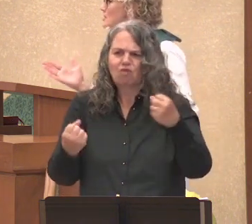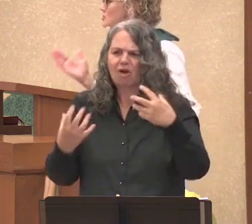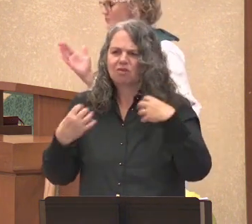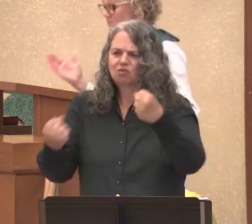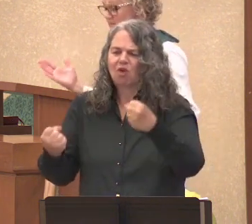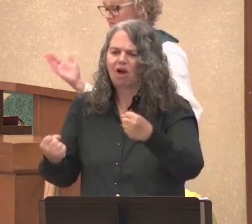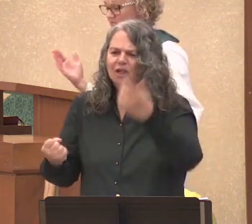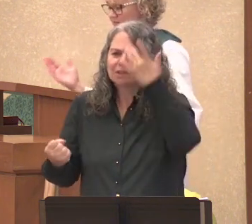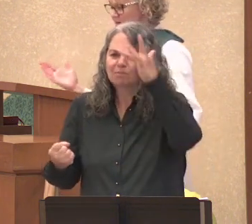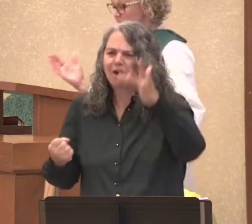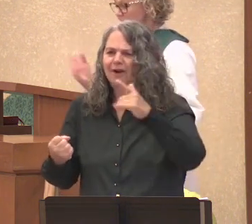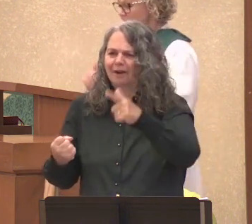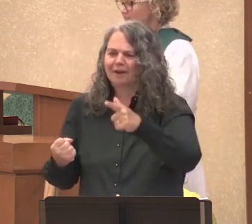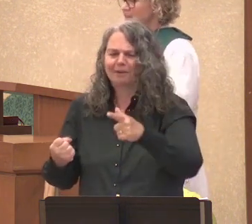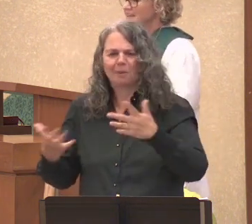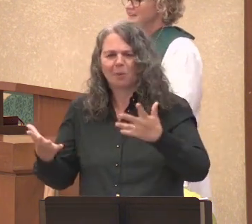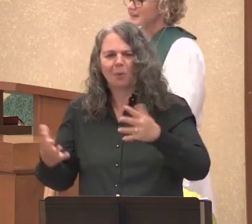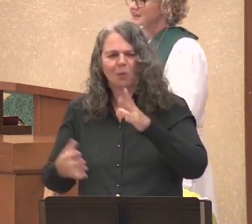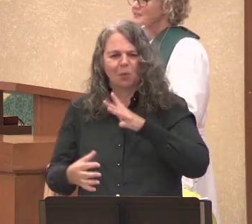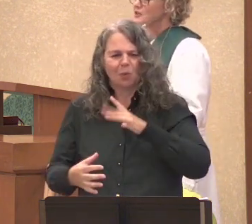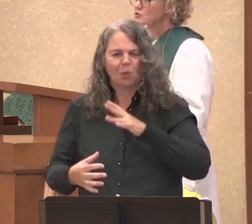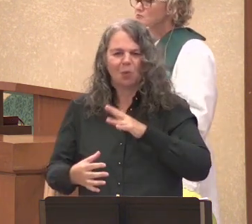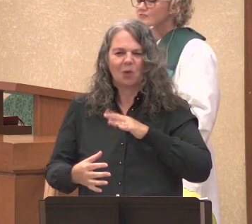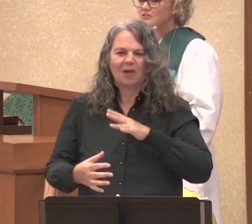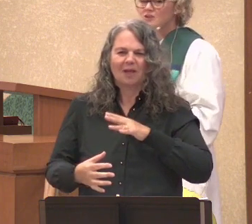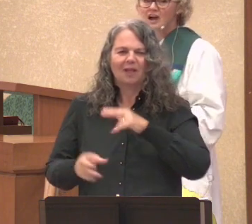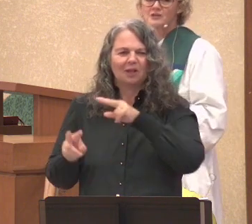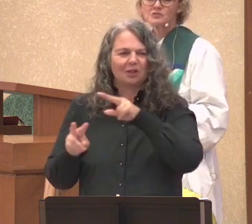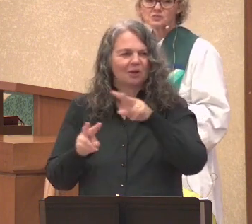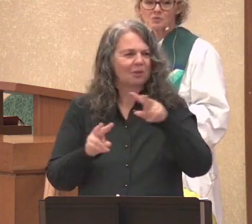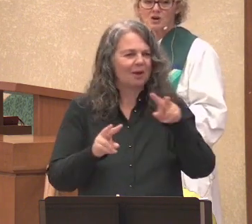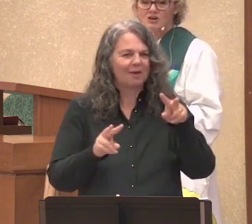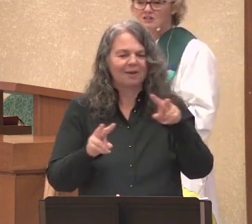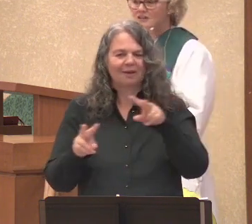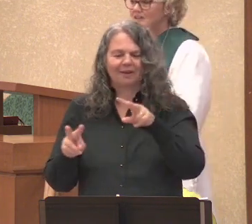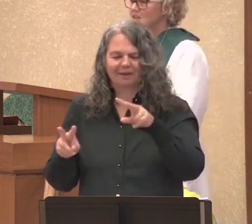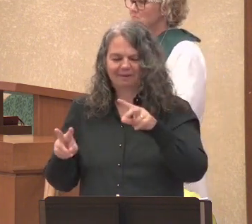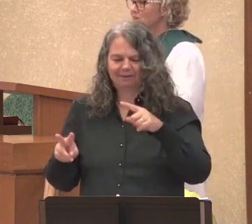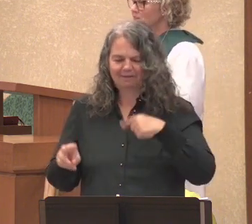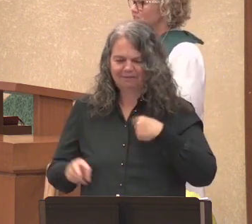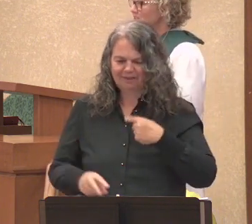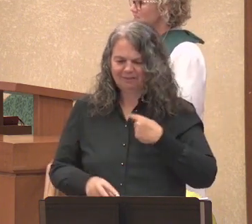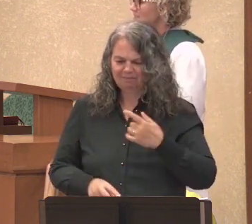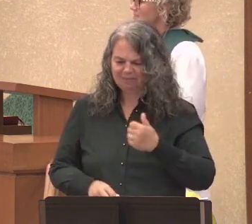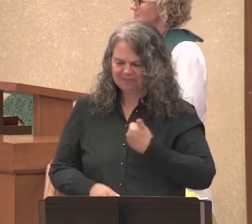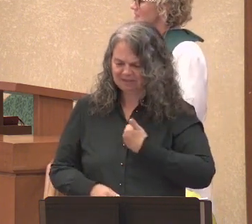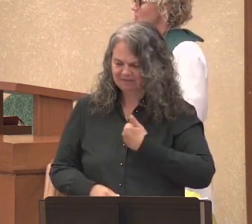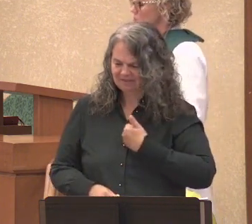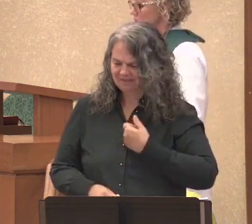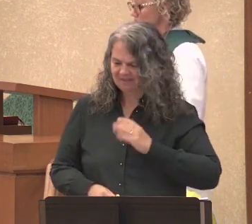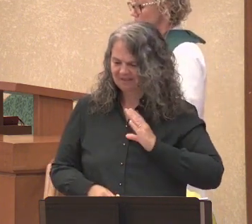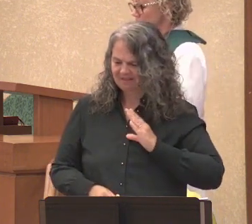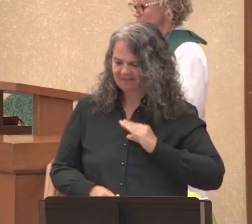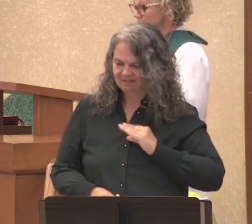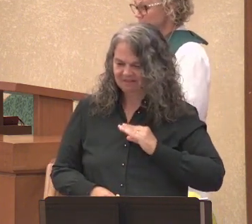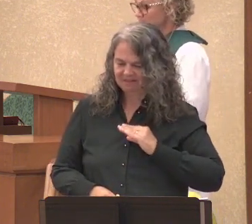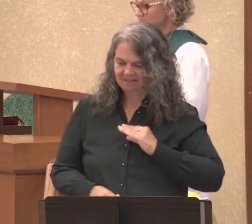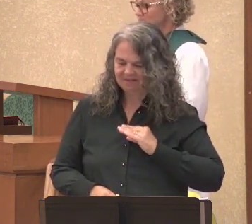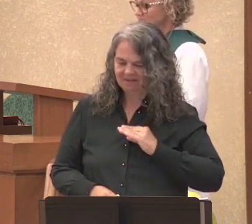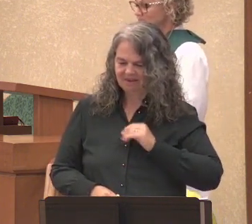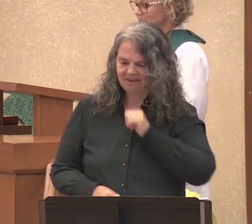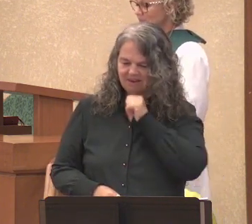so much of the people there that you feel kind of small in comparison or